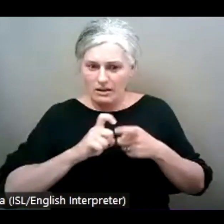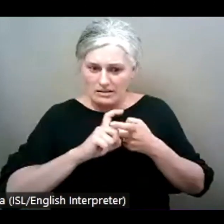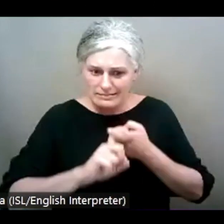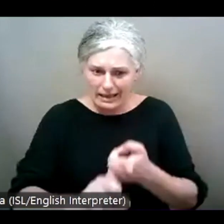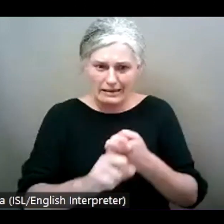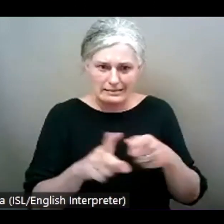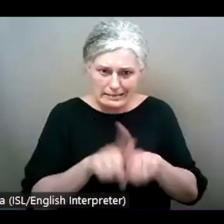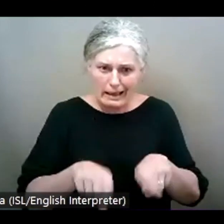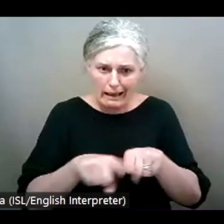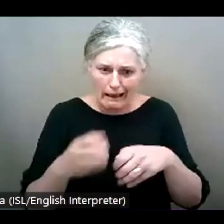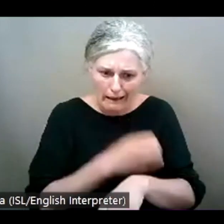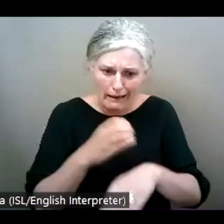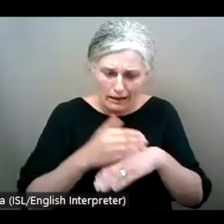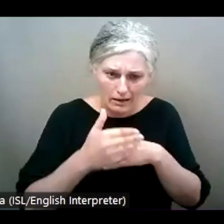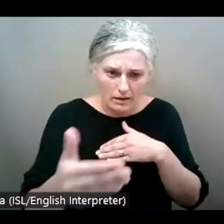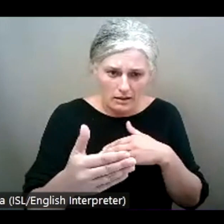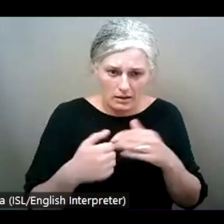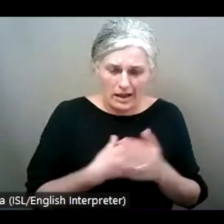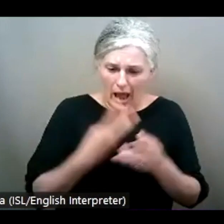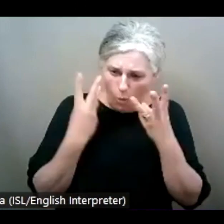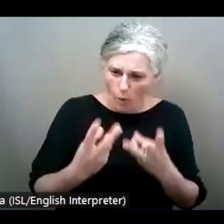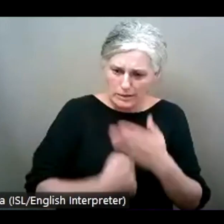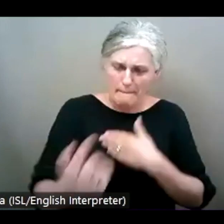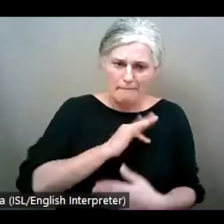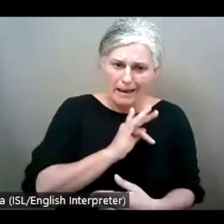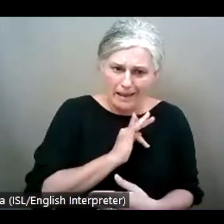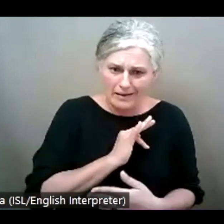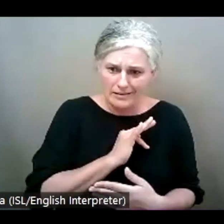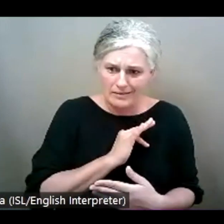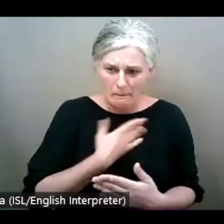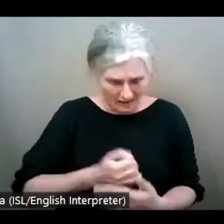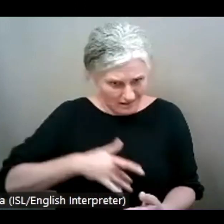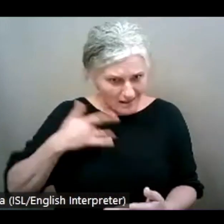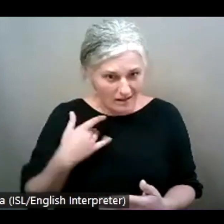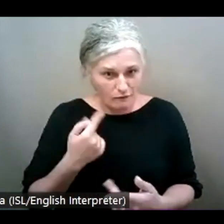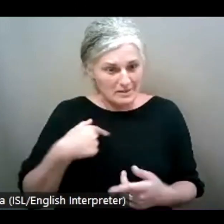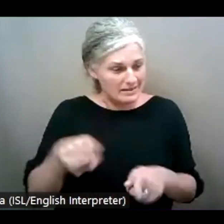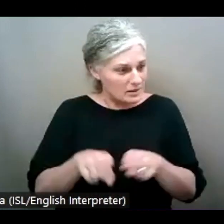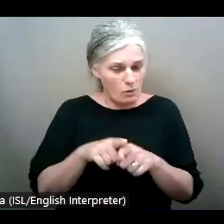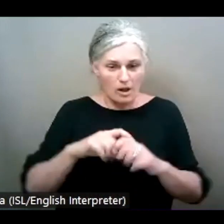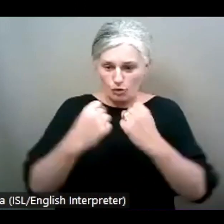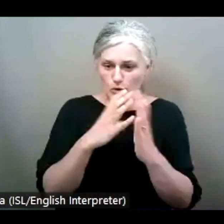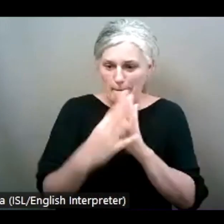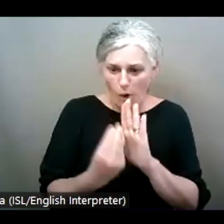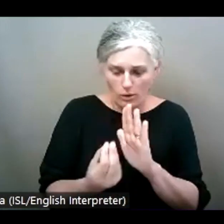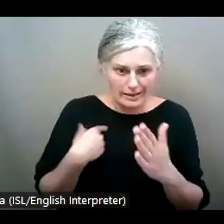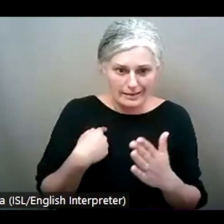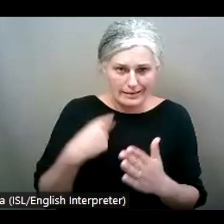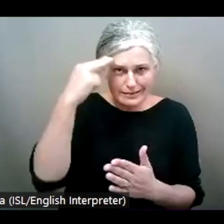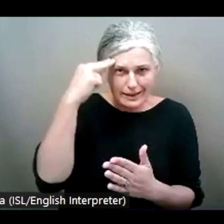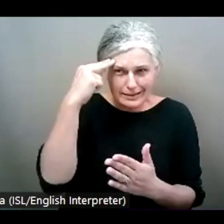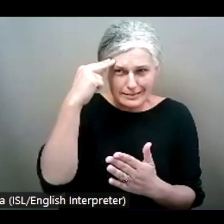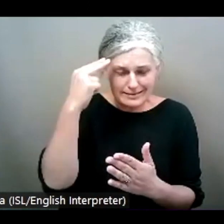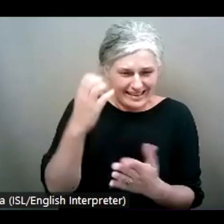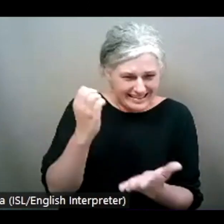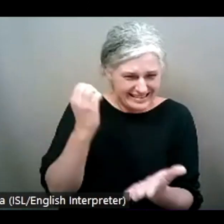want choice in my life. I want independence in my life. And for me, that was a big thing too about the social model, is that you